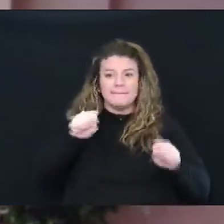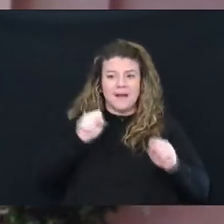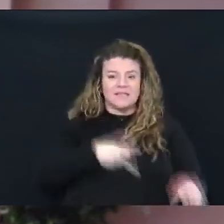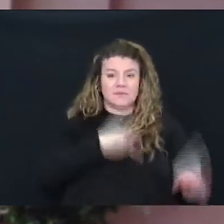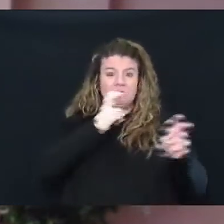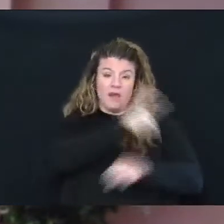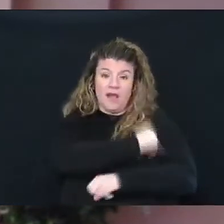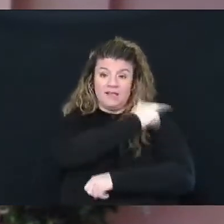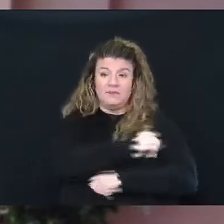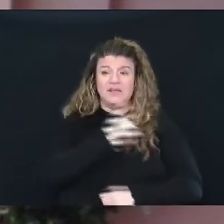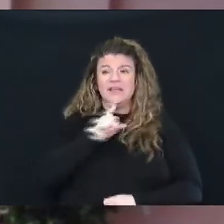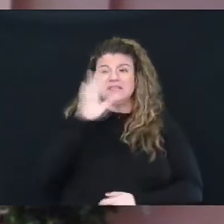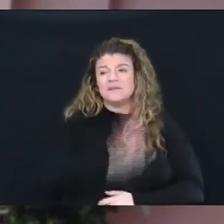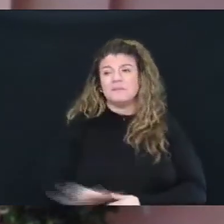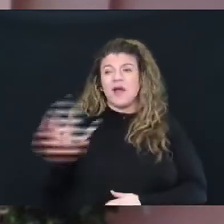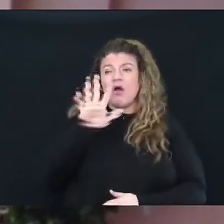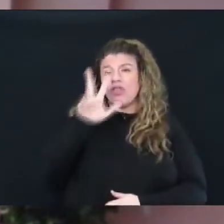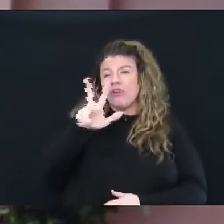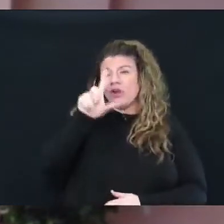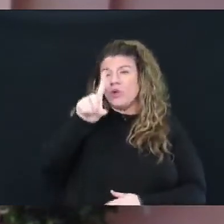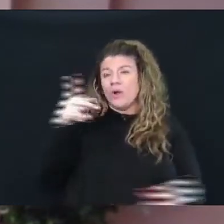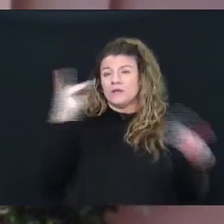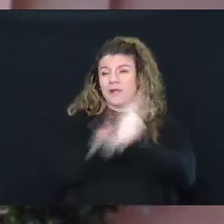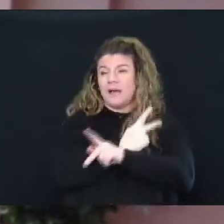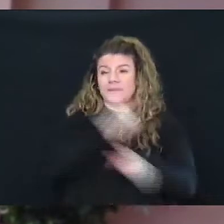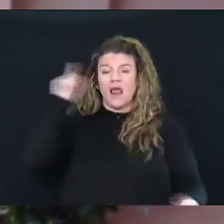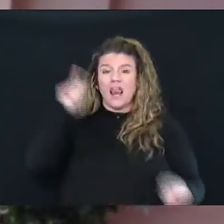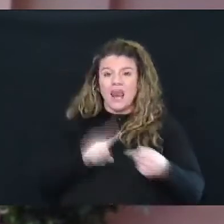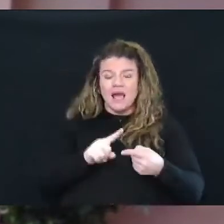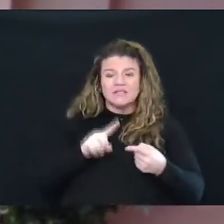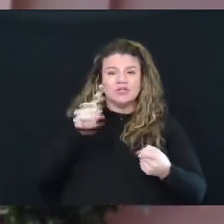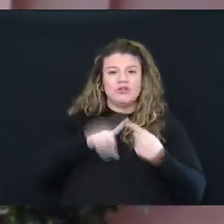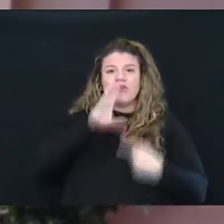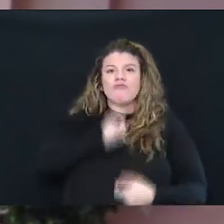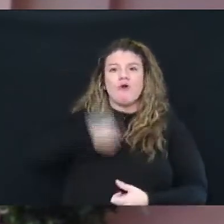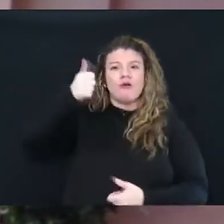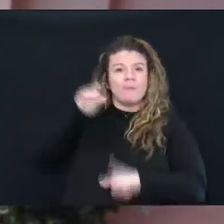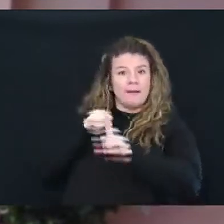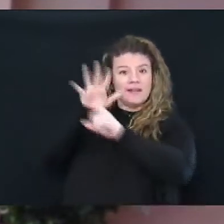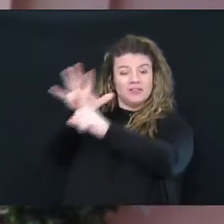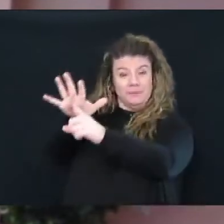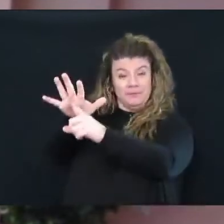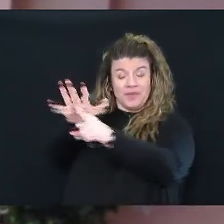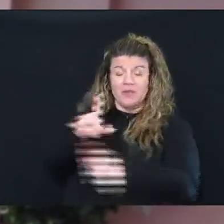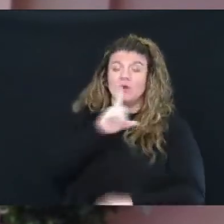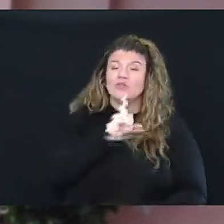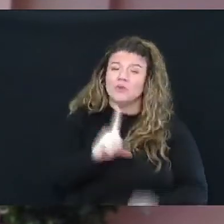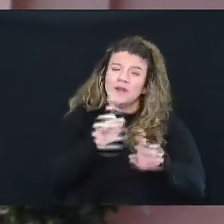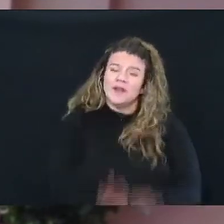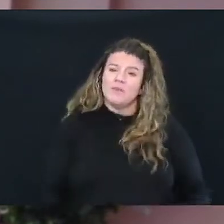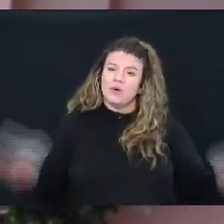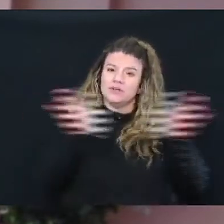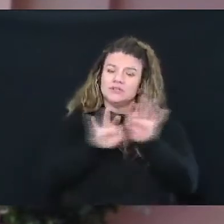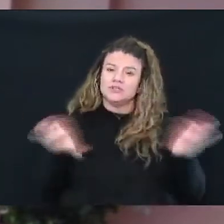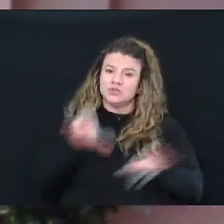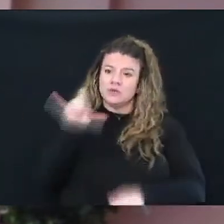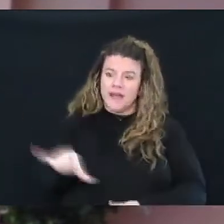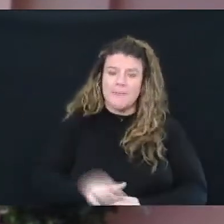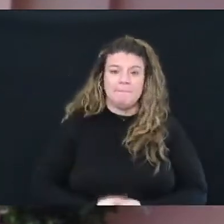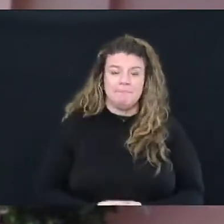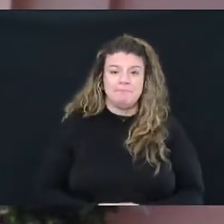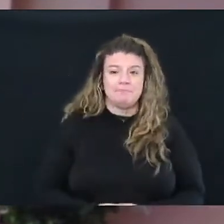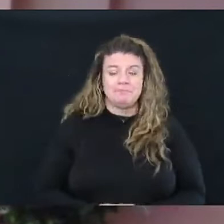is about 31 times less for our older part of our population. So really important to do that. And the